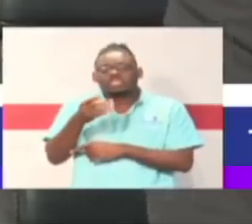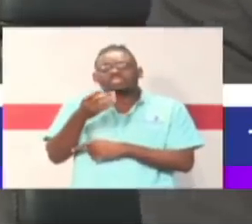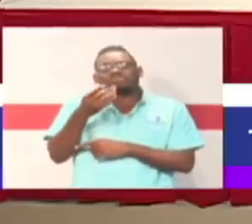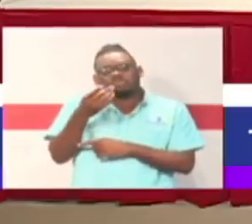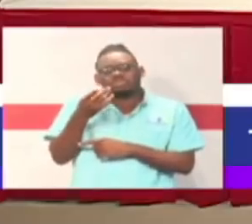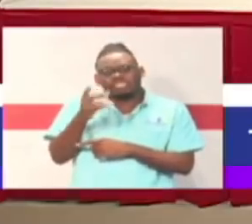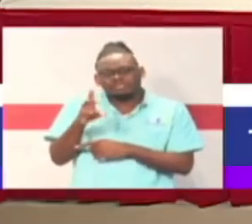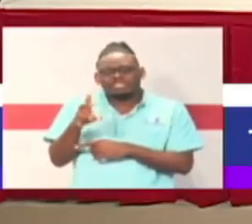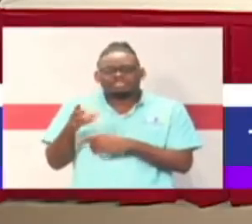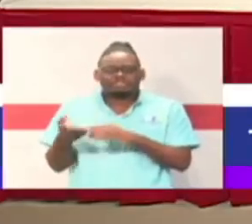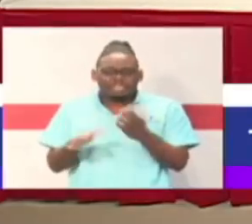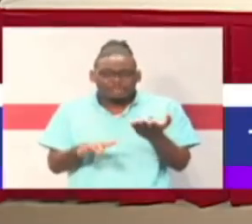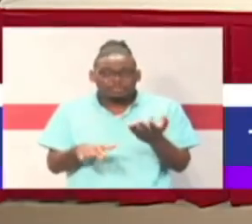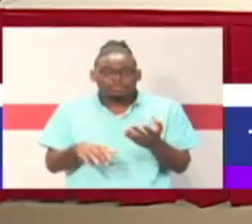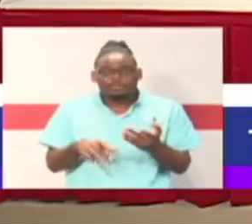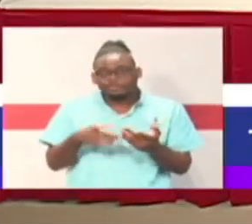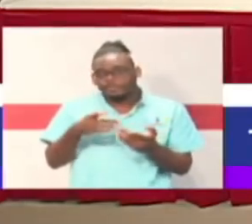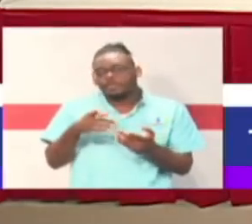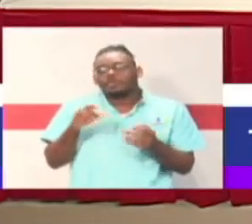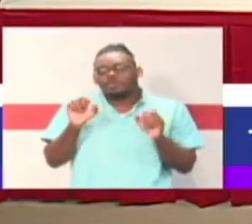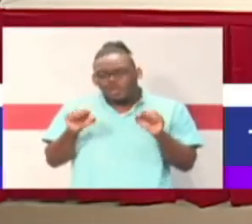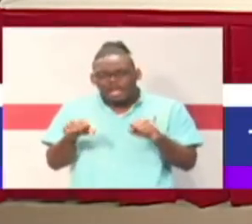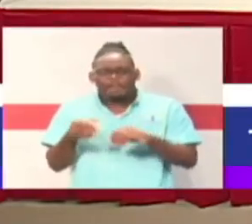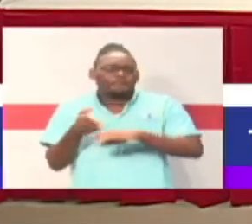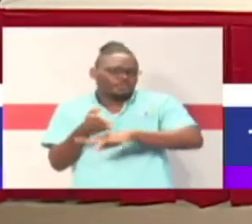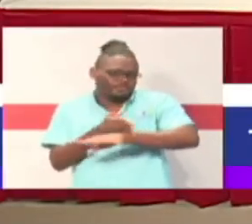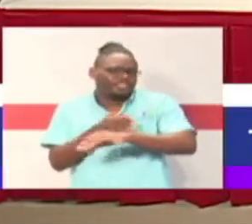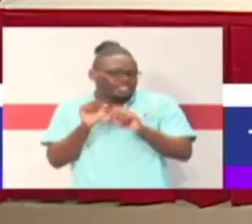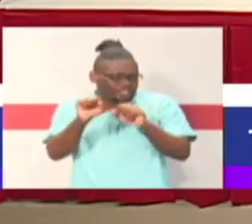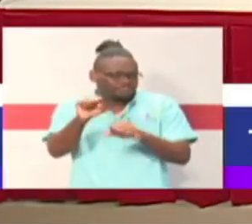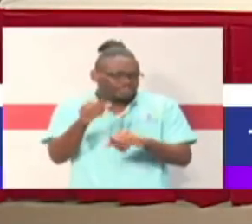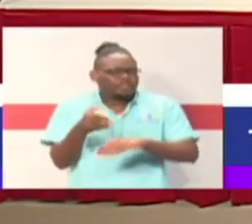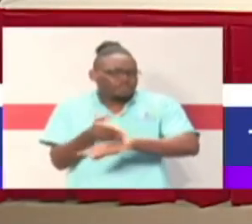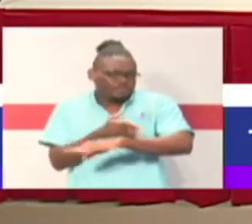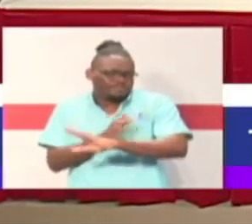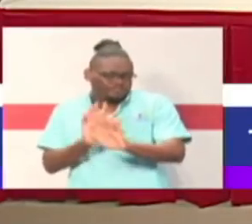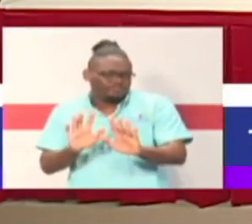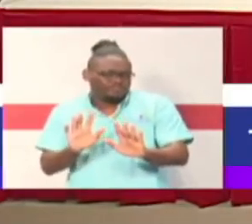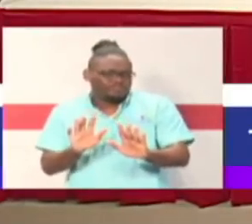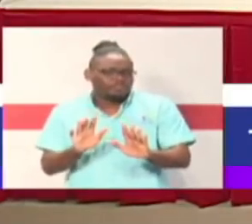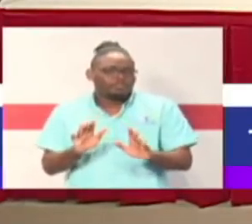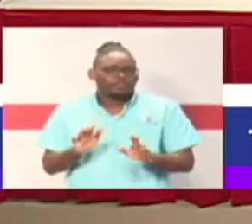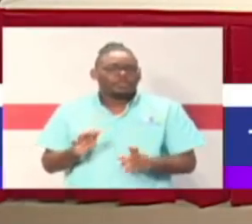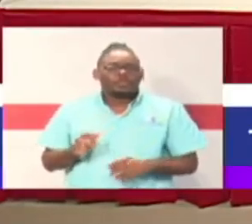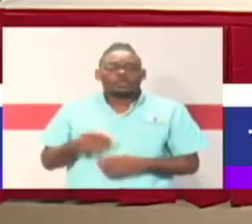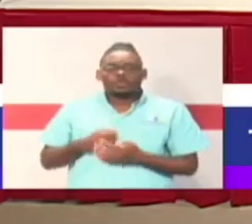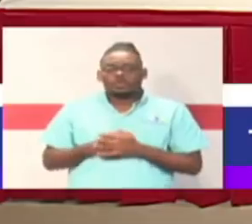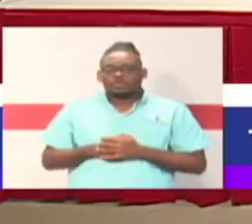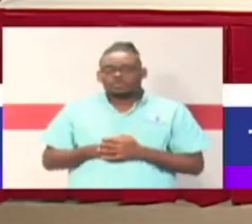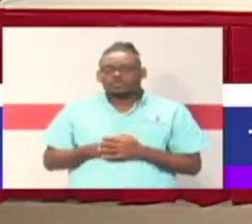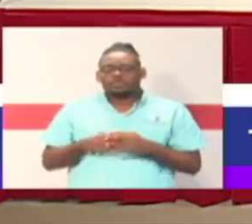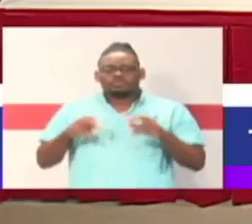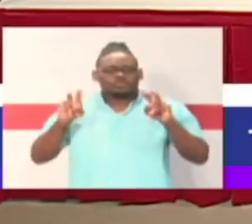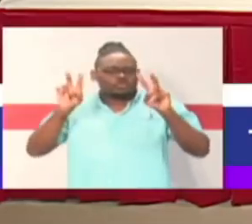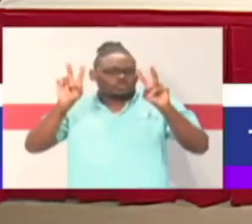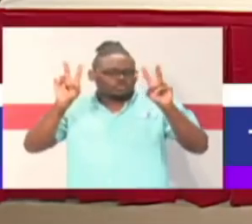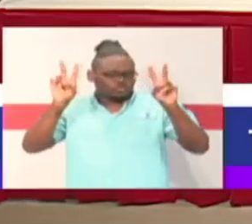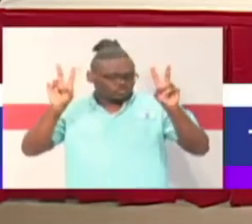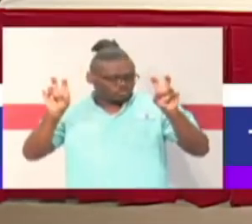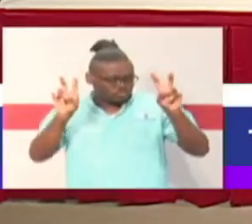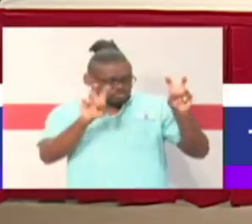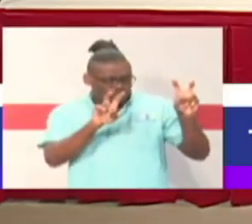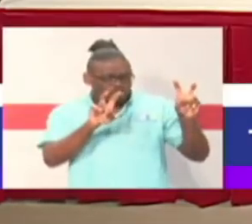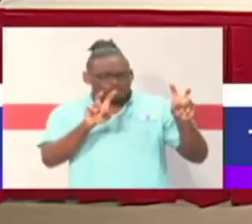much, Dr. Sujisingh. And since we're on the topic of vaccination and pregnancy, I just wanted to get from Dr. Suleiman. I know